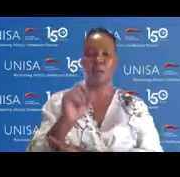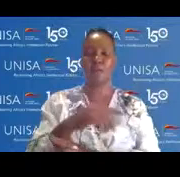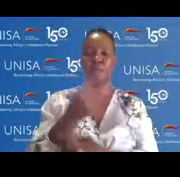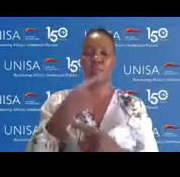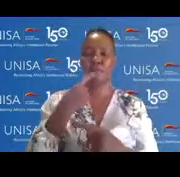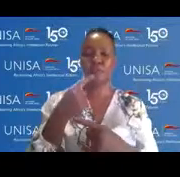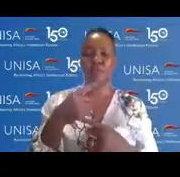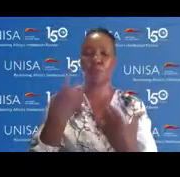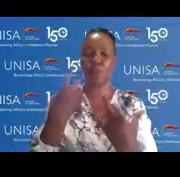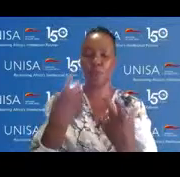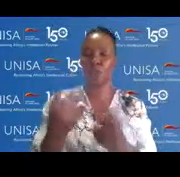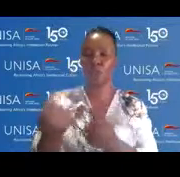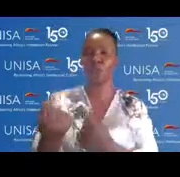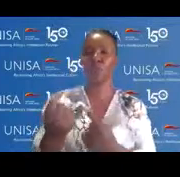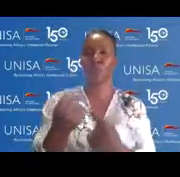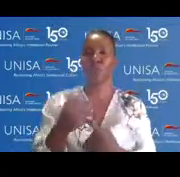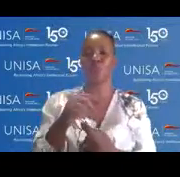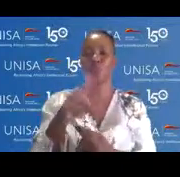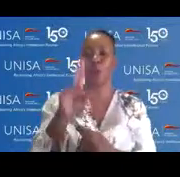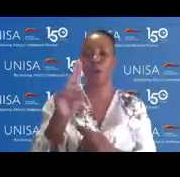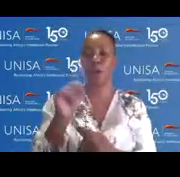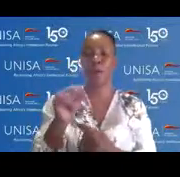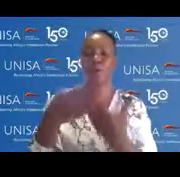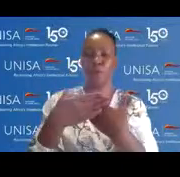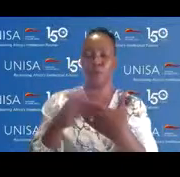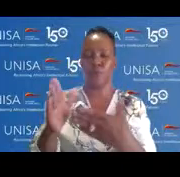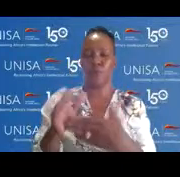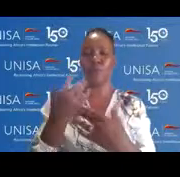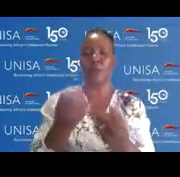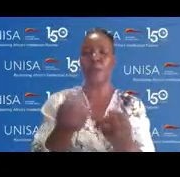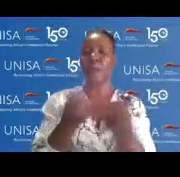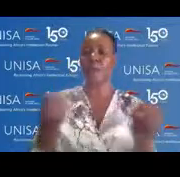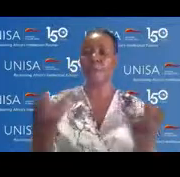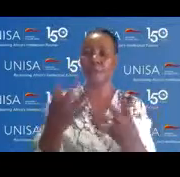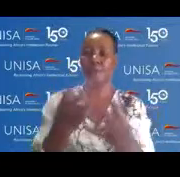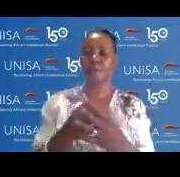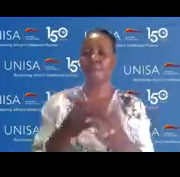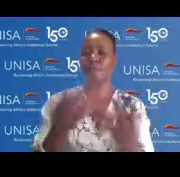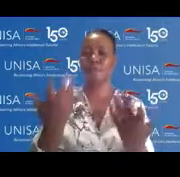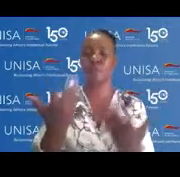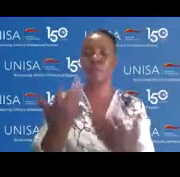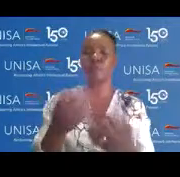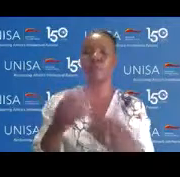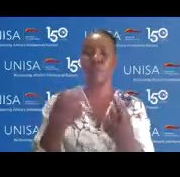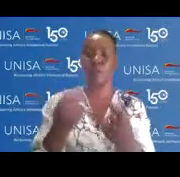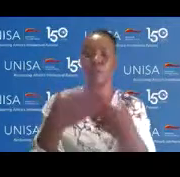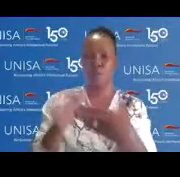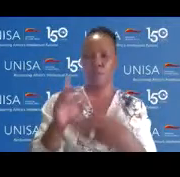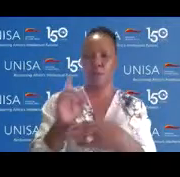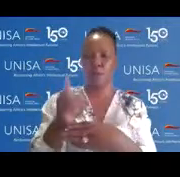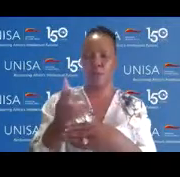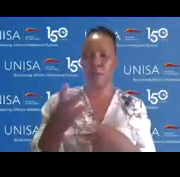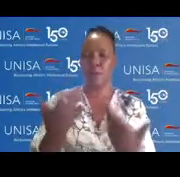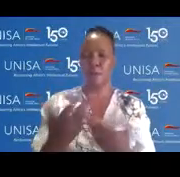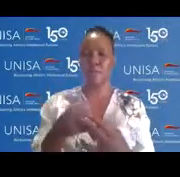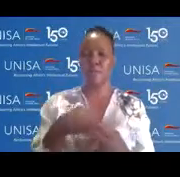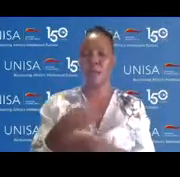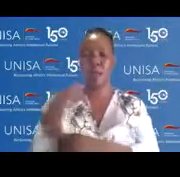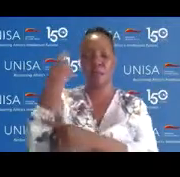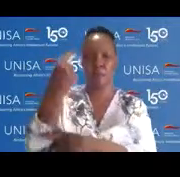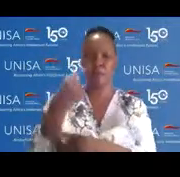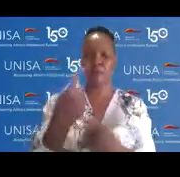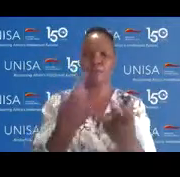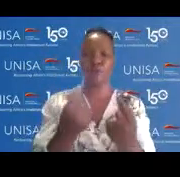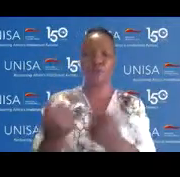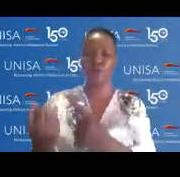get a lot of emails from a specific forum, you can actually unsubscribe it. What I also suggest you do is if you go to your